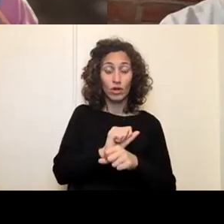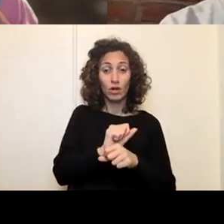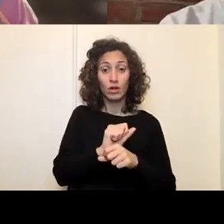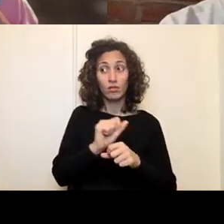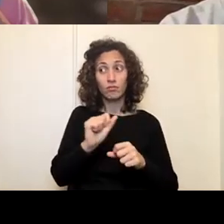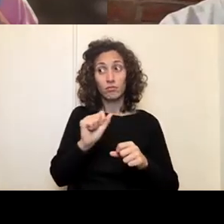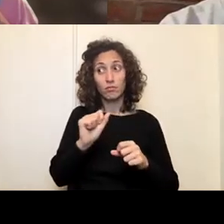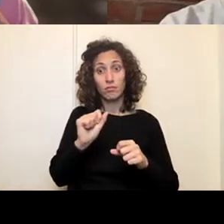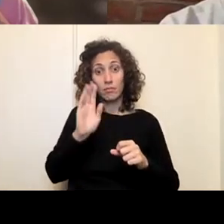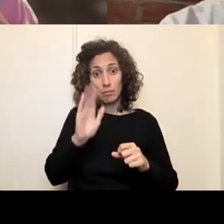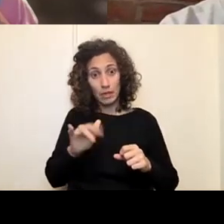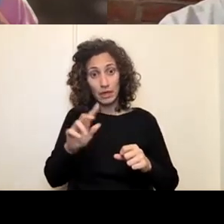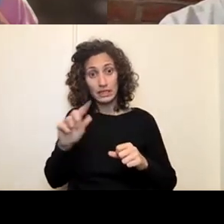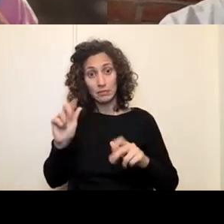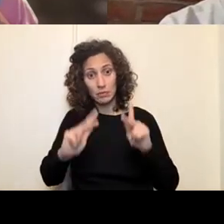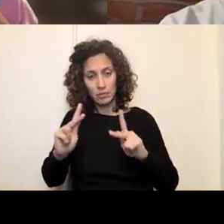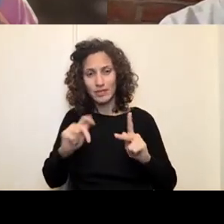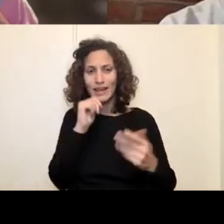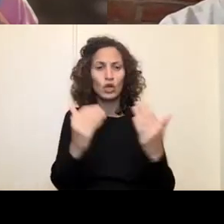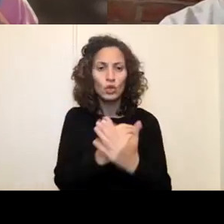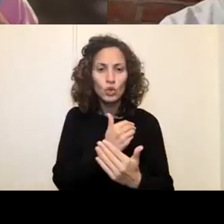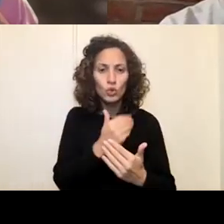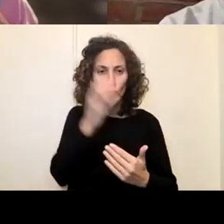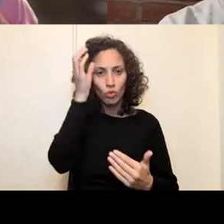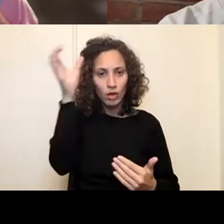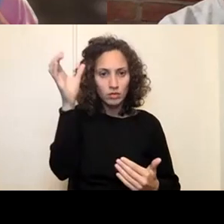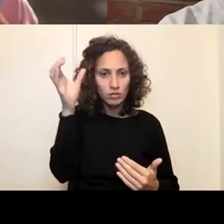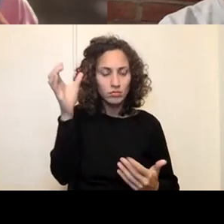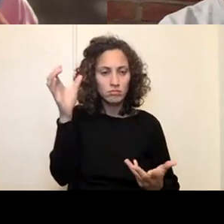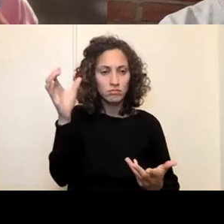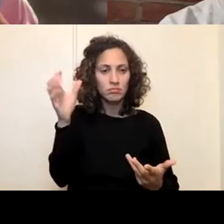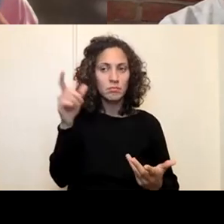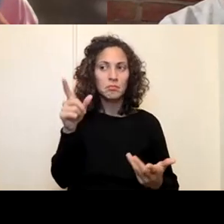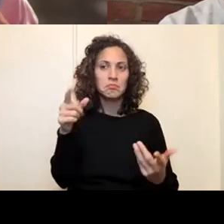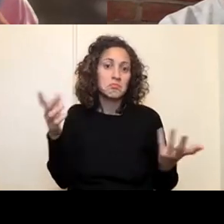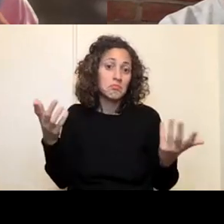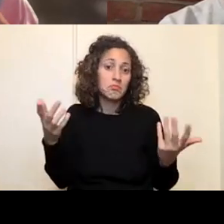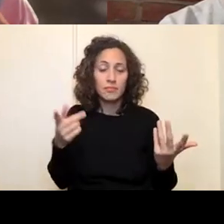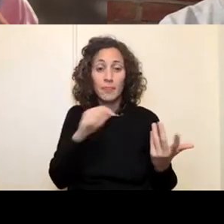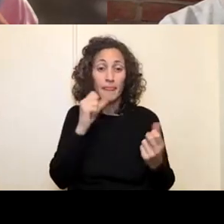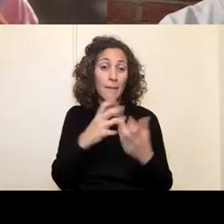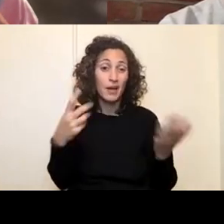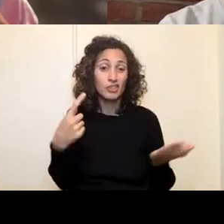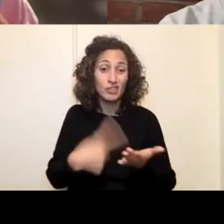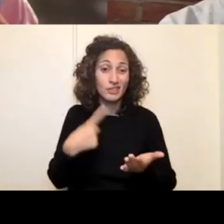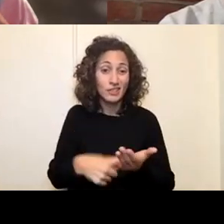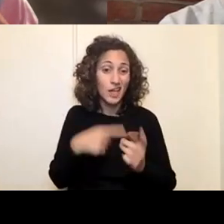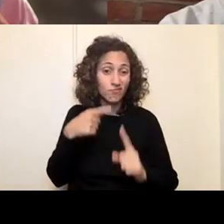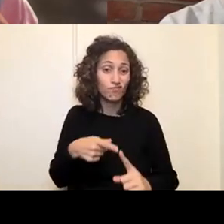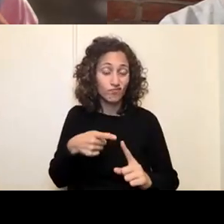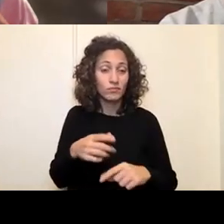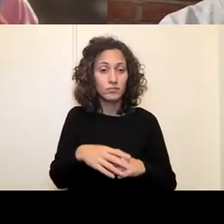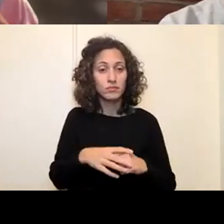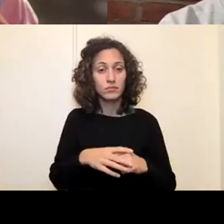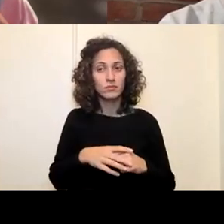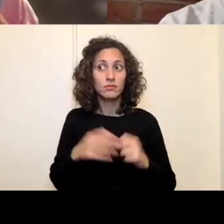know, we get to talk about a lot, particularly as, you know, some forms of sex work are